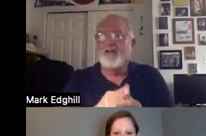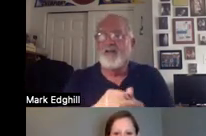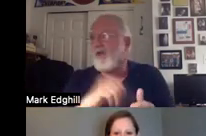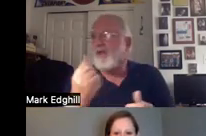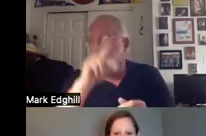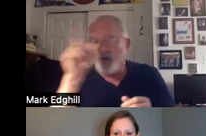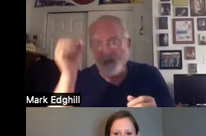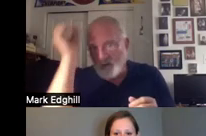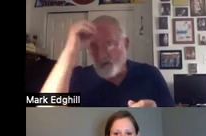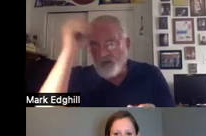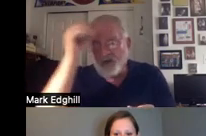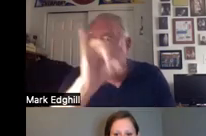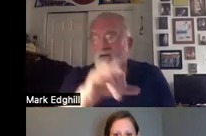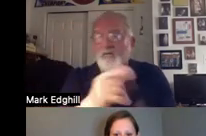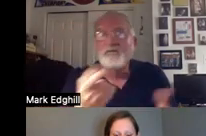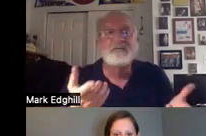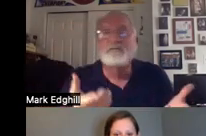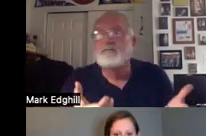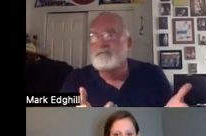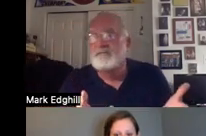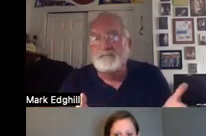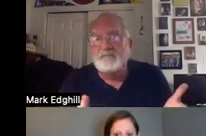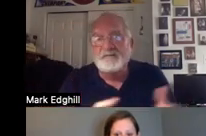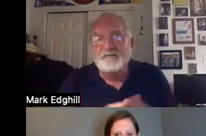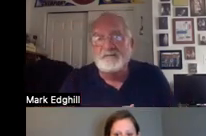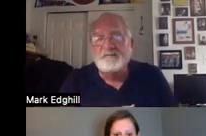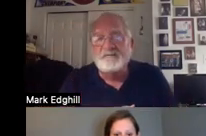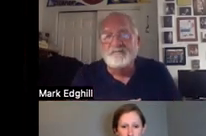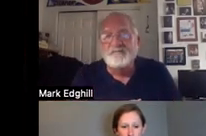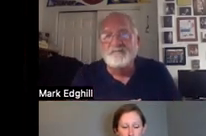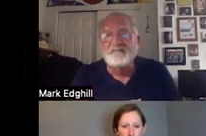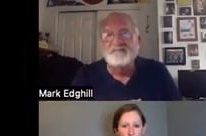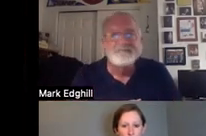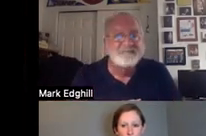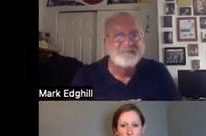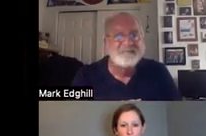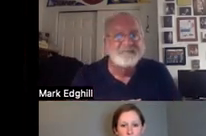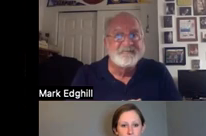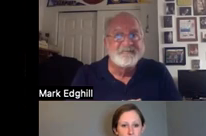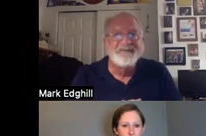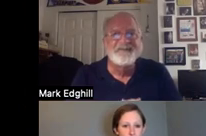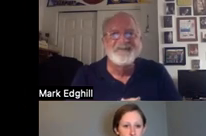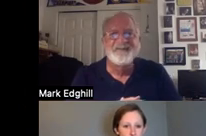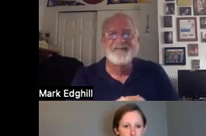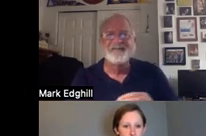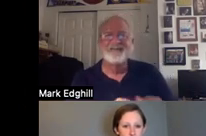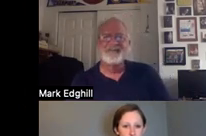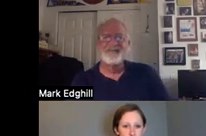incredible. Any opinion on that one? Any opinions on that one? Anyone want to throw anything out?